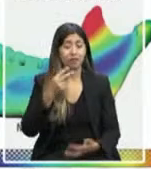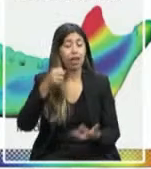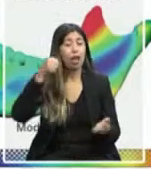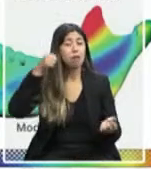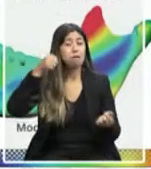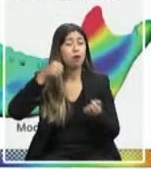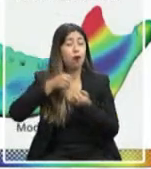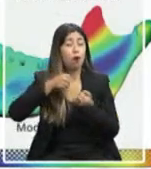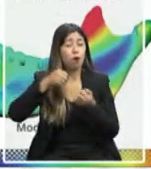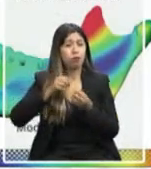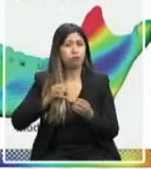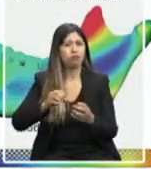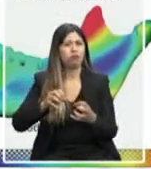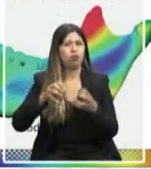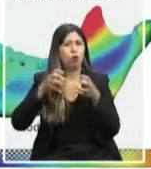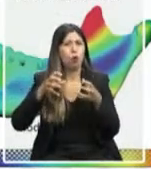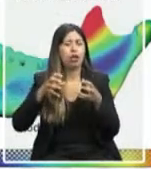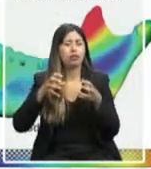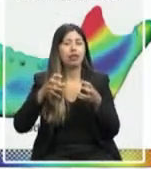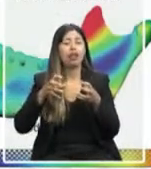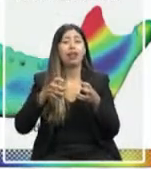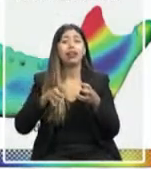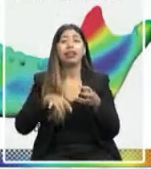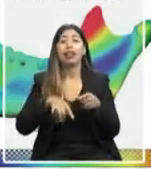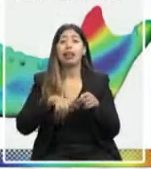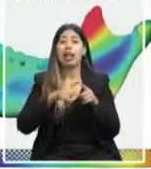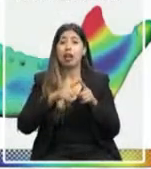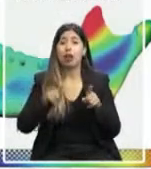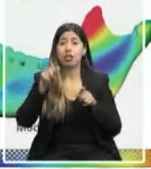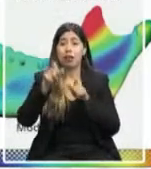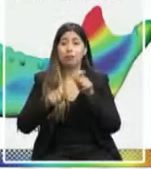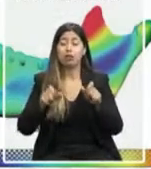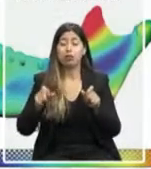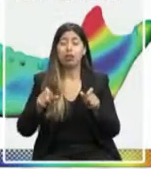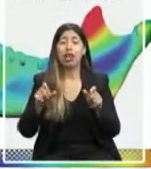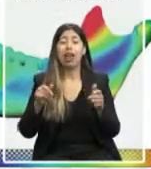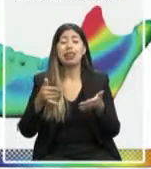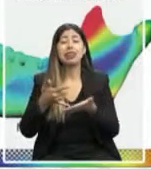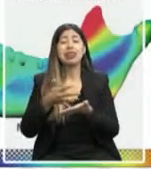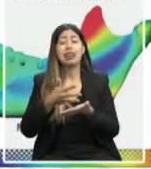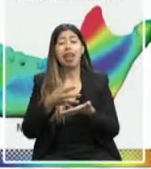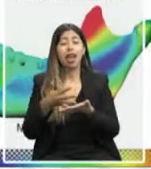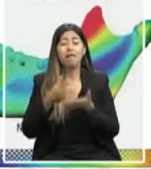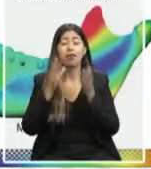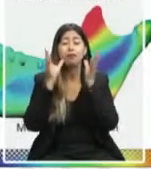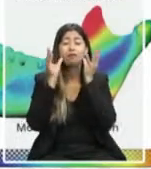change are those where muscle, mastication muscle attaches.